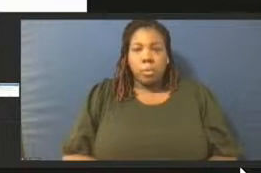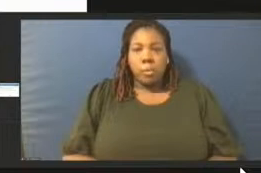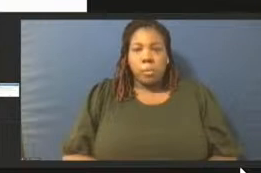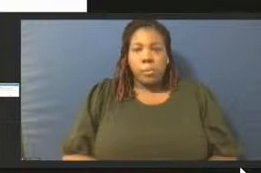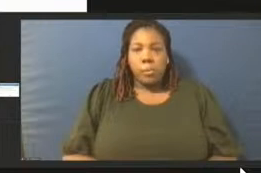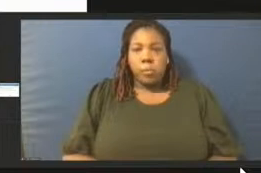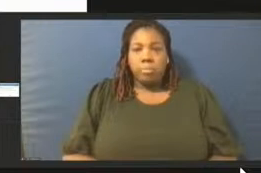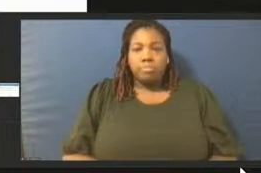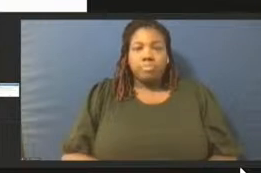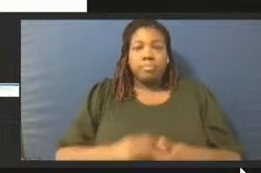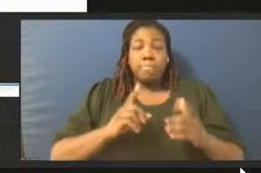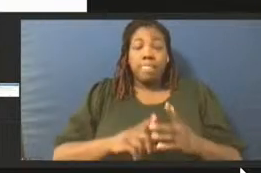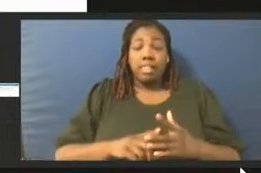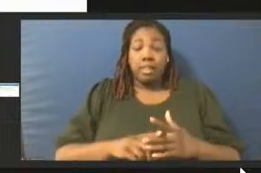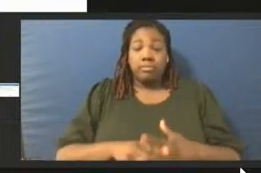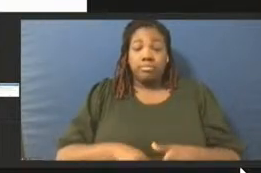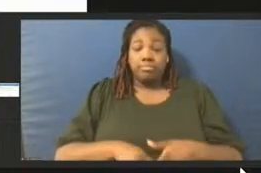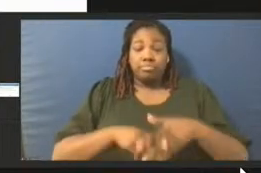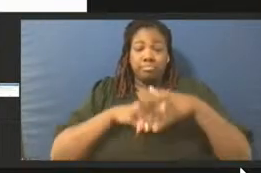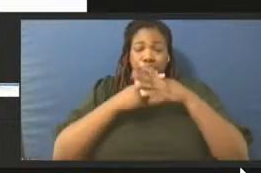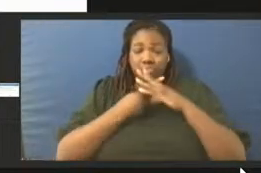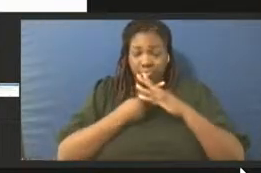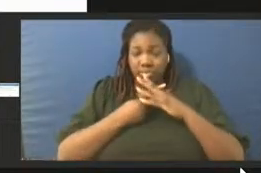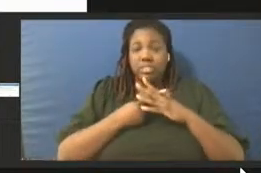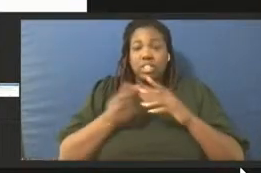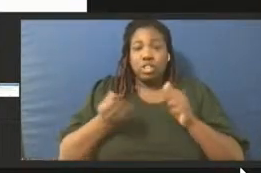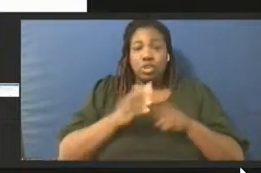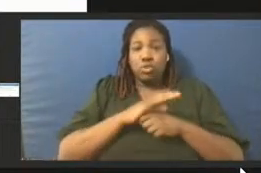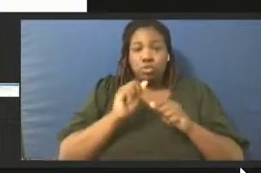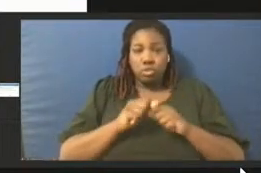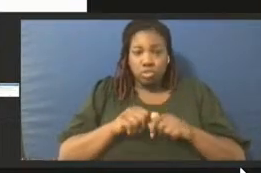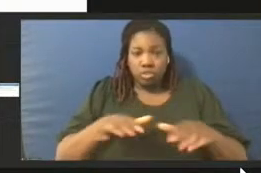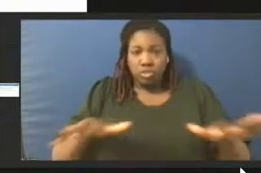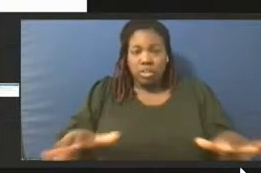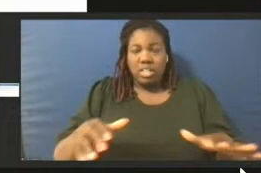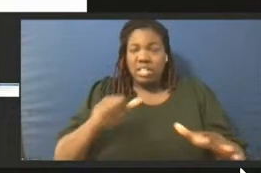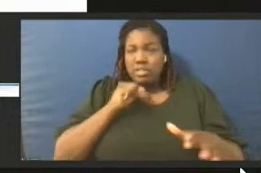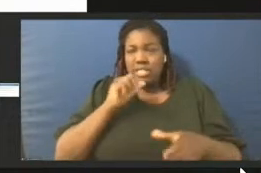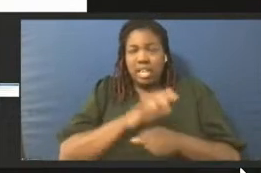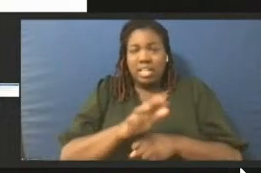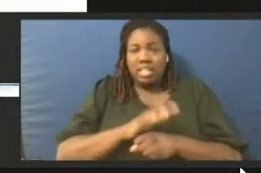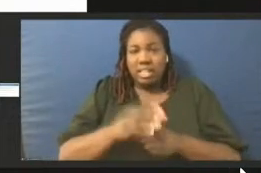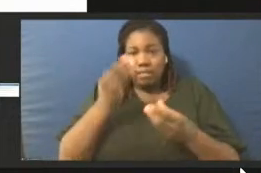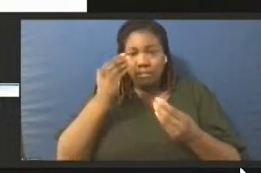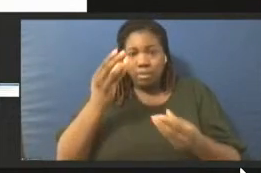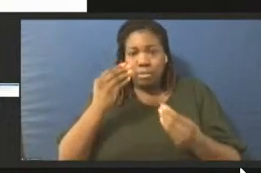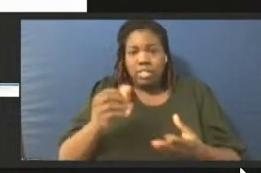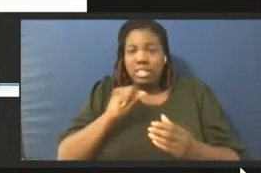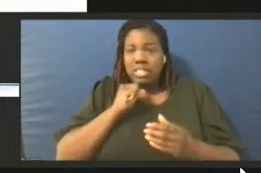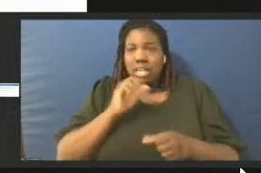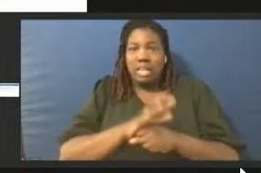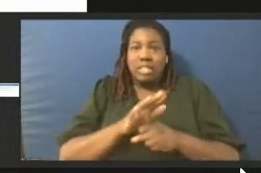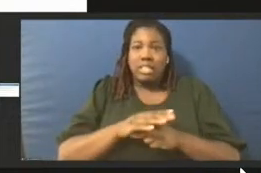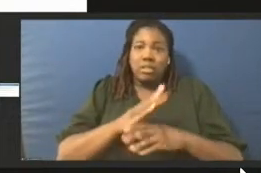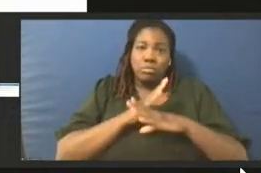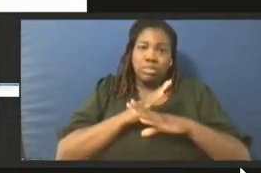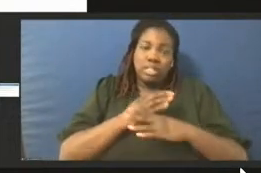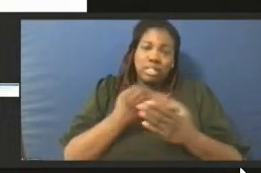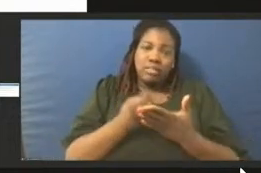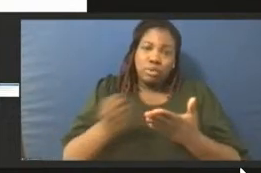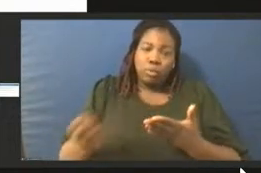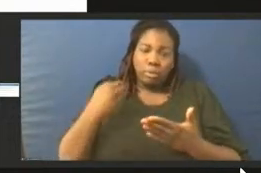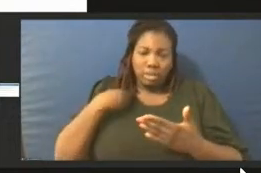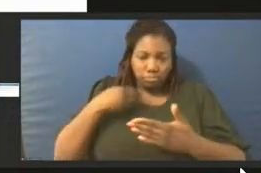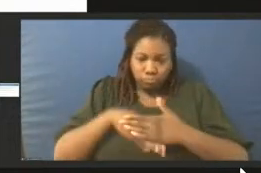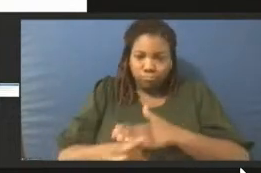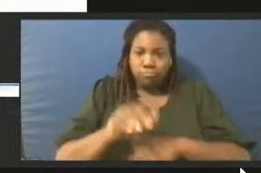At the start of the pandemic, our healthcare teams faced a disease with little information and shortage of protective equipment, but they went in